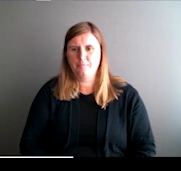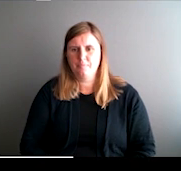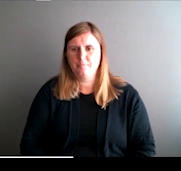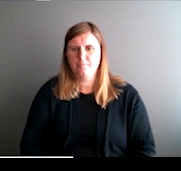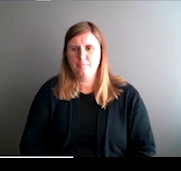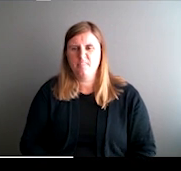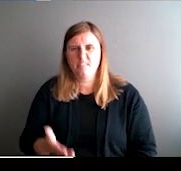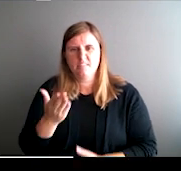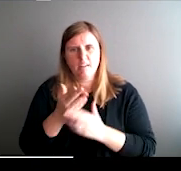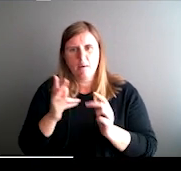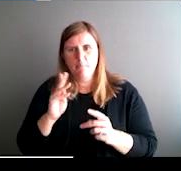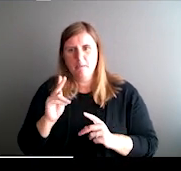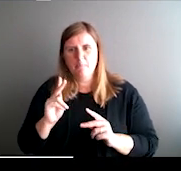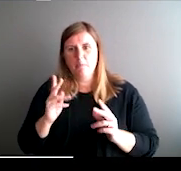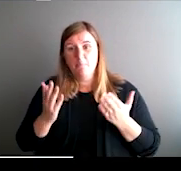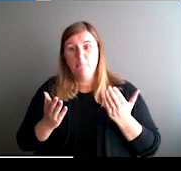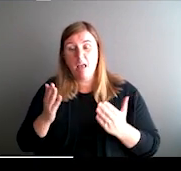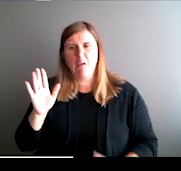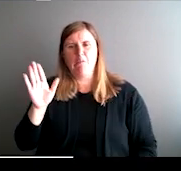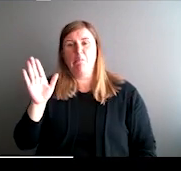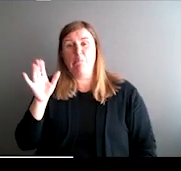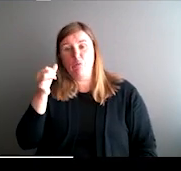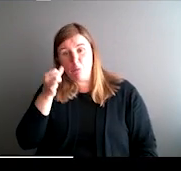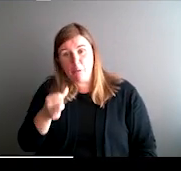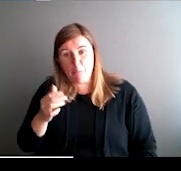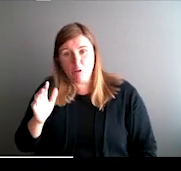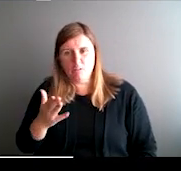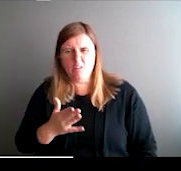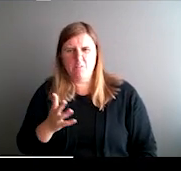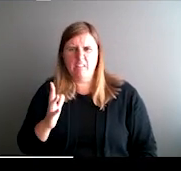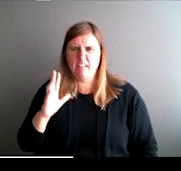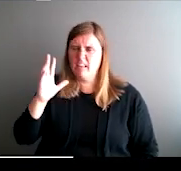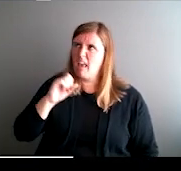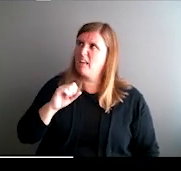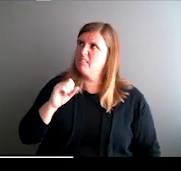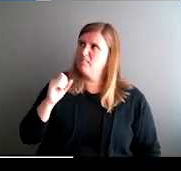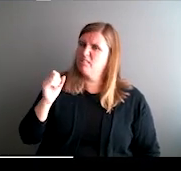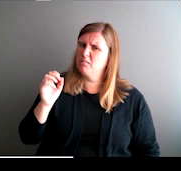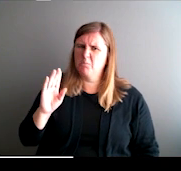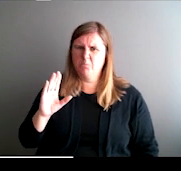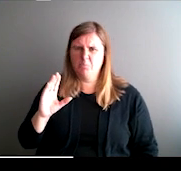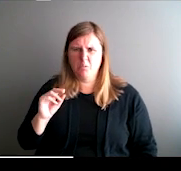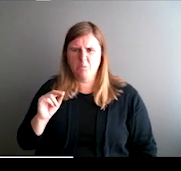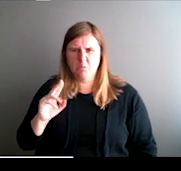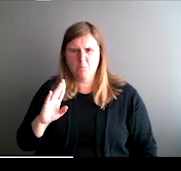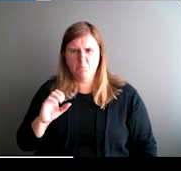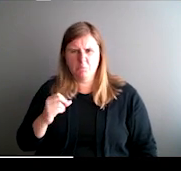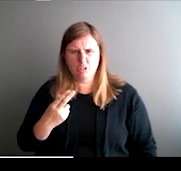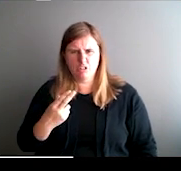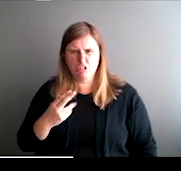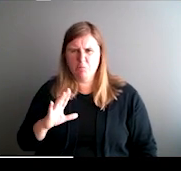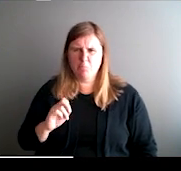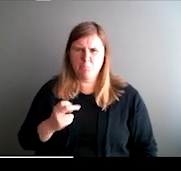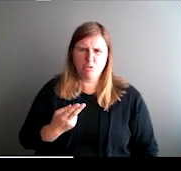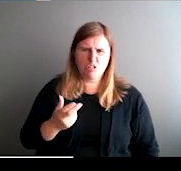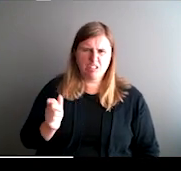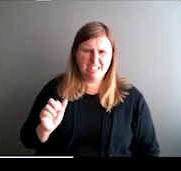And some people may remember it, some people sort of guess, Bush? Was it Bush Sr.?